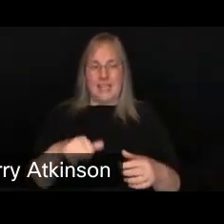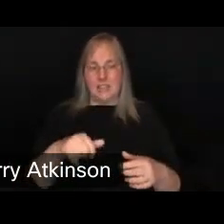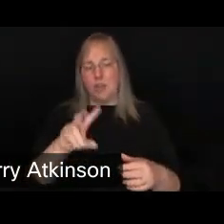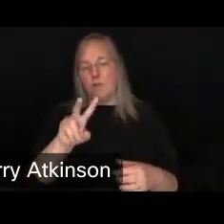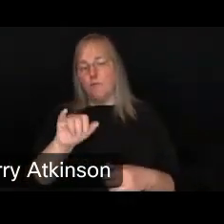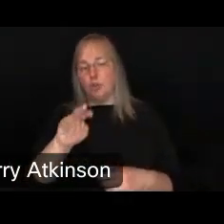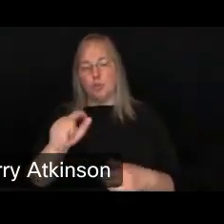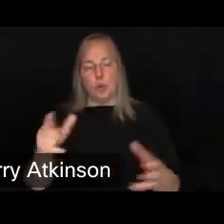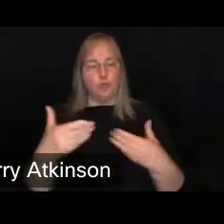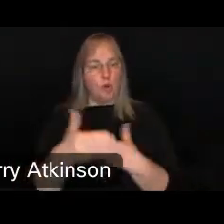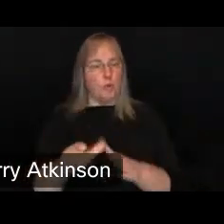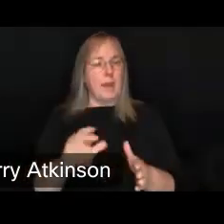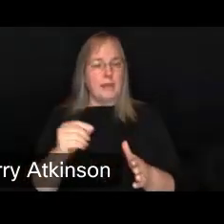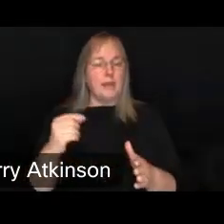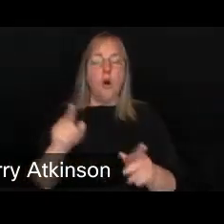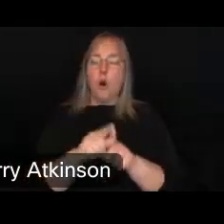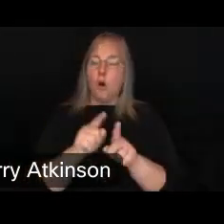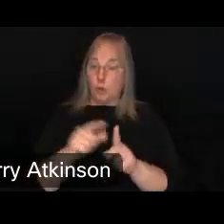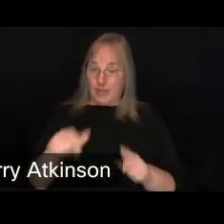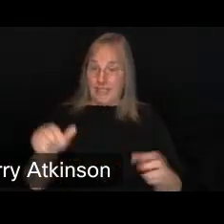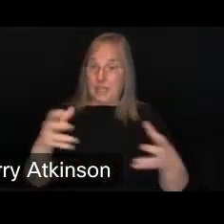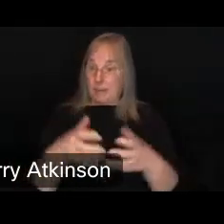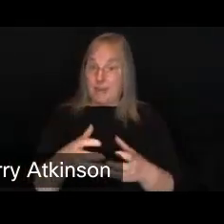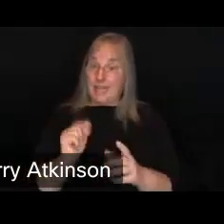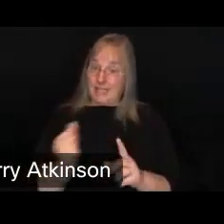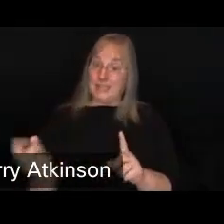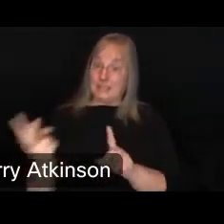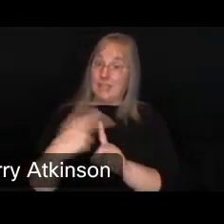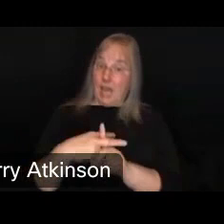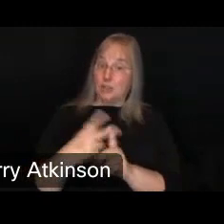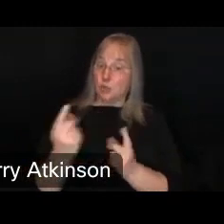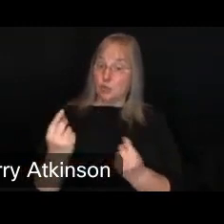is tasked to make